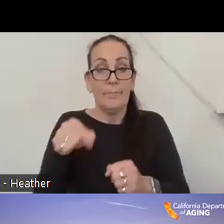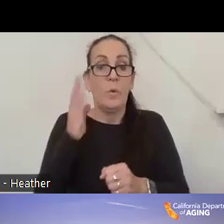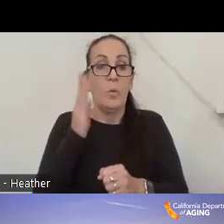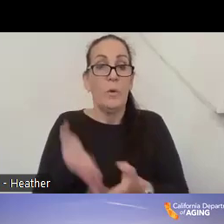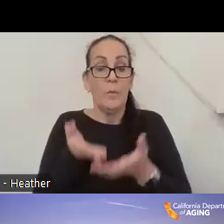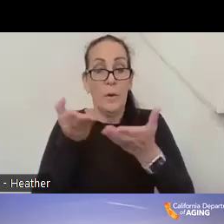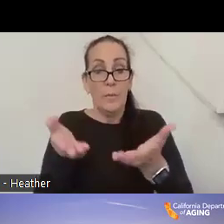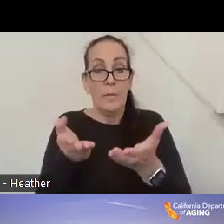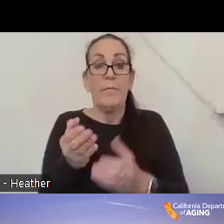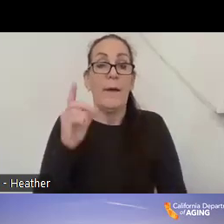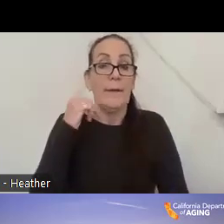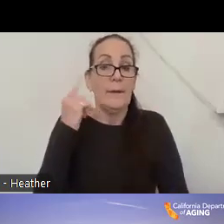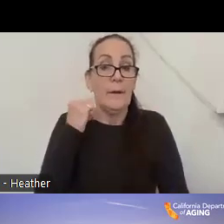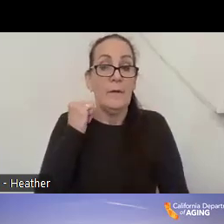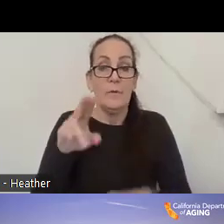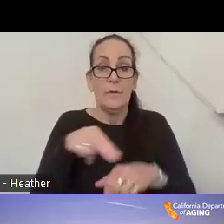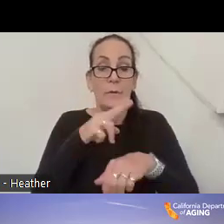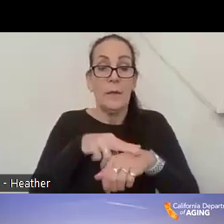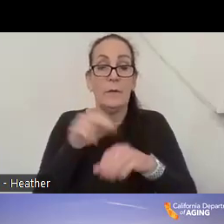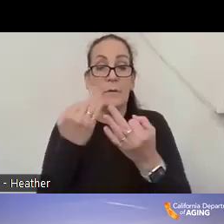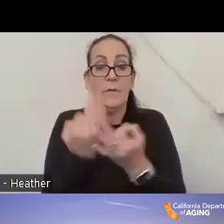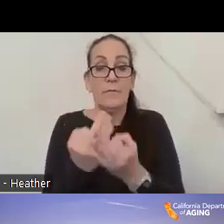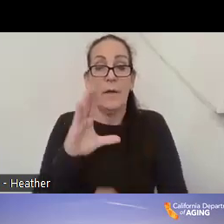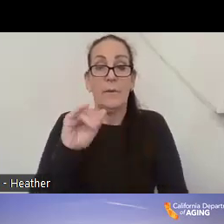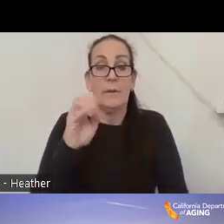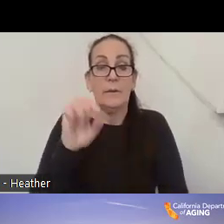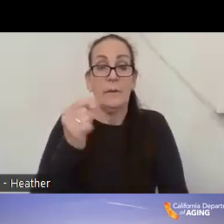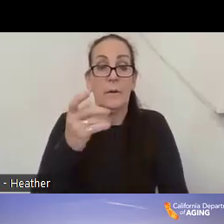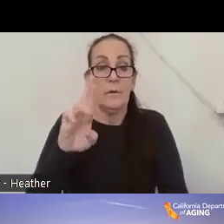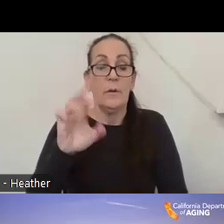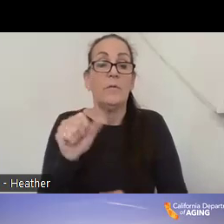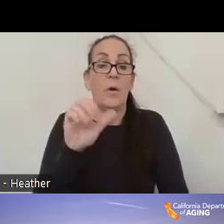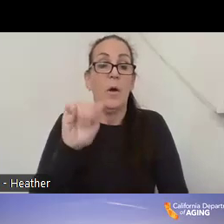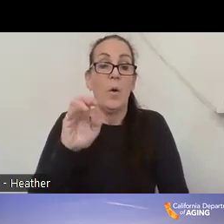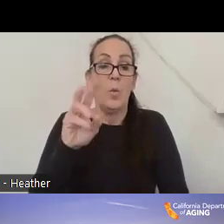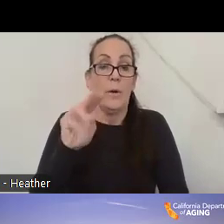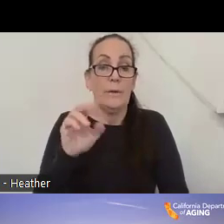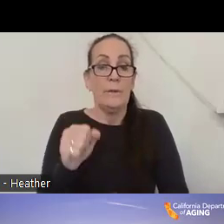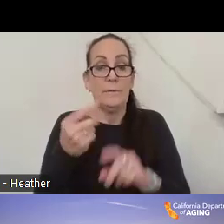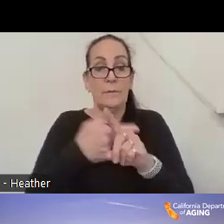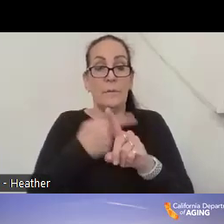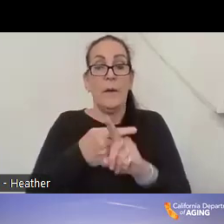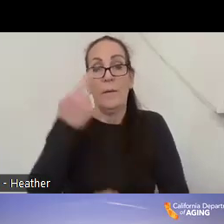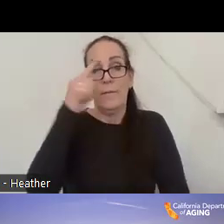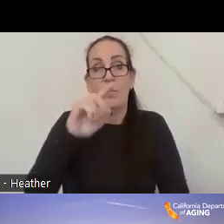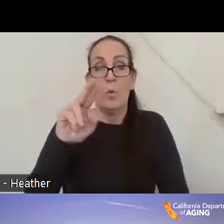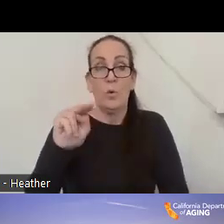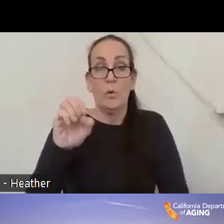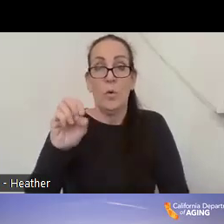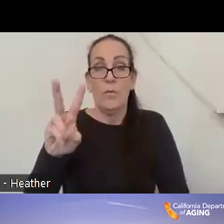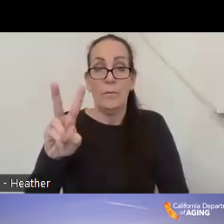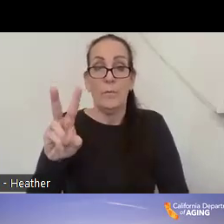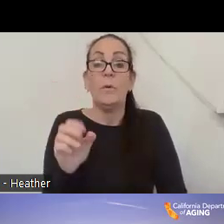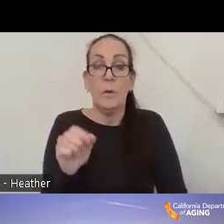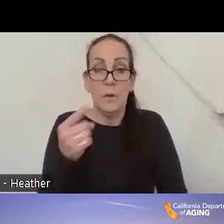are going to have public webinars, this being one of them, and referral mapping analysis of the 3 target counties that we